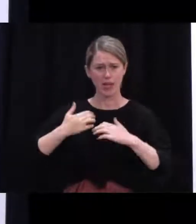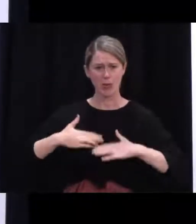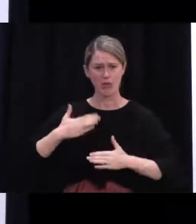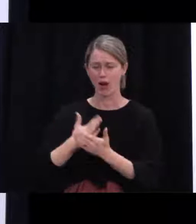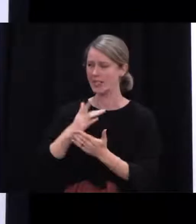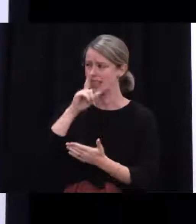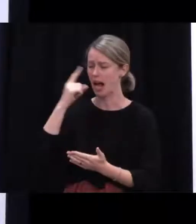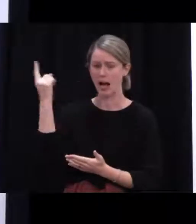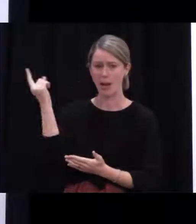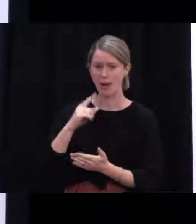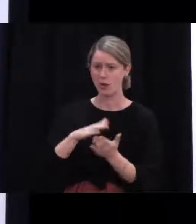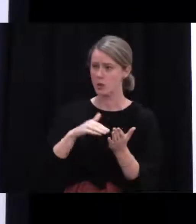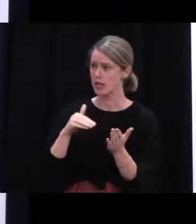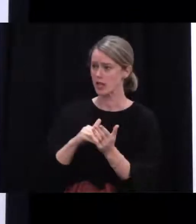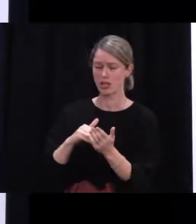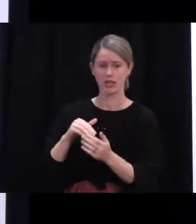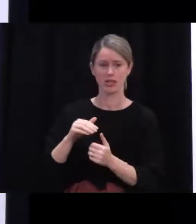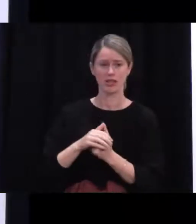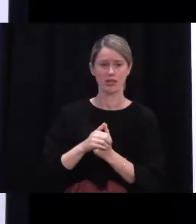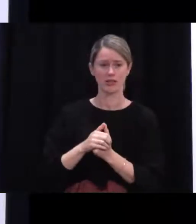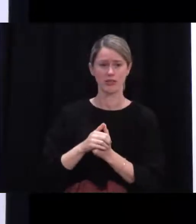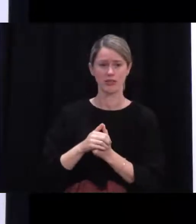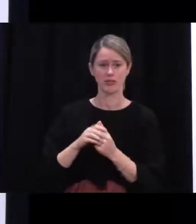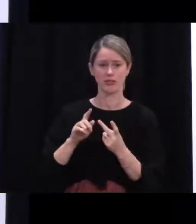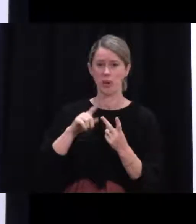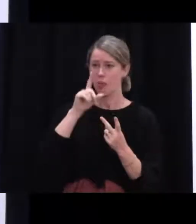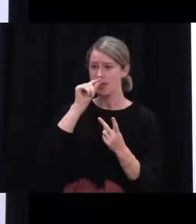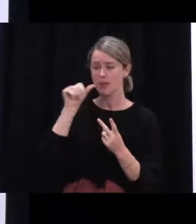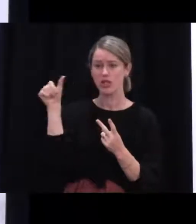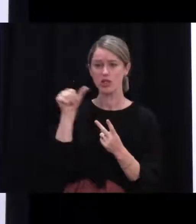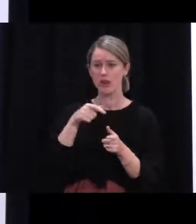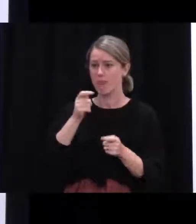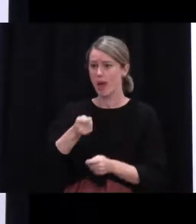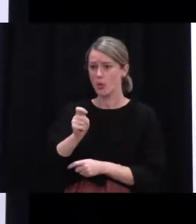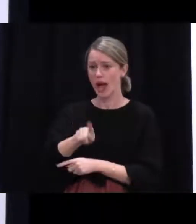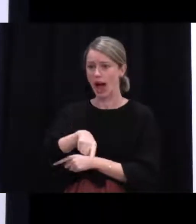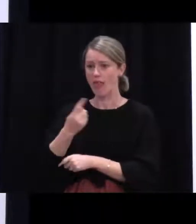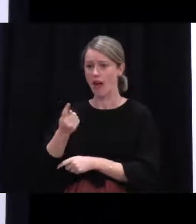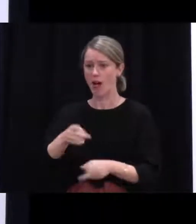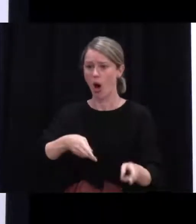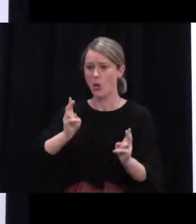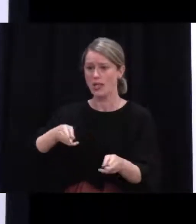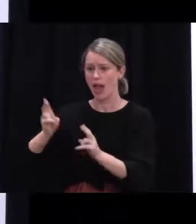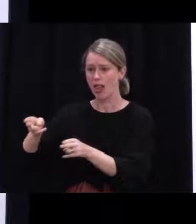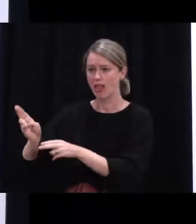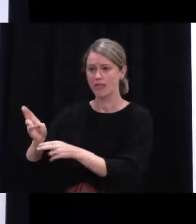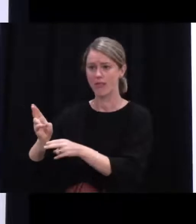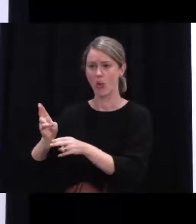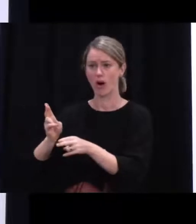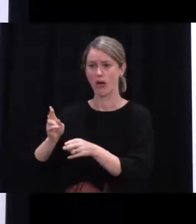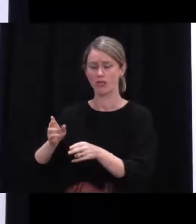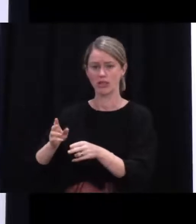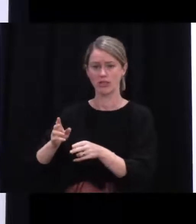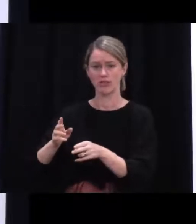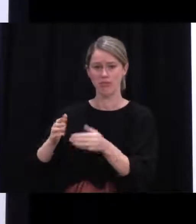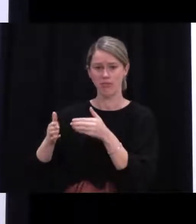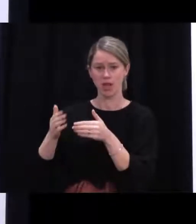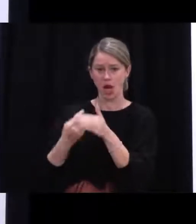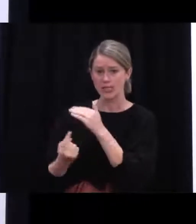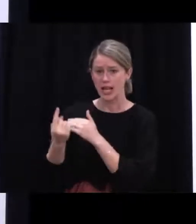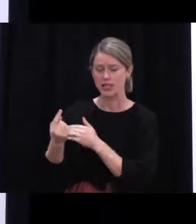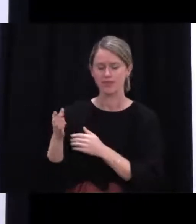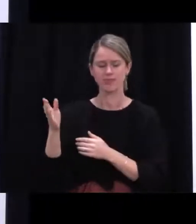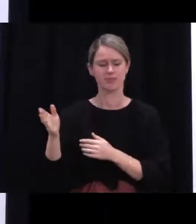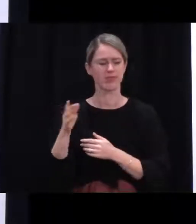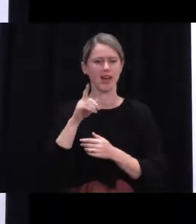come home, and could you have prevented this as well with some purpose-built managed isolation facilities? Look, I don't want to get into the legal advice that we get given,